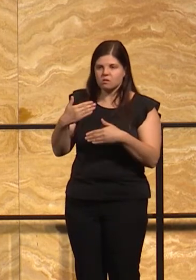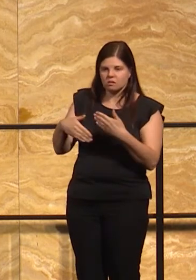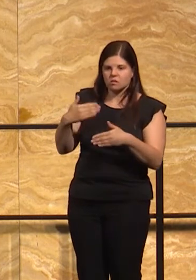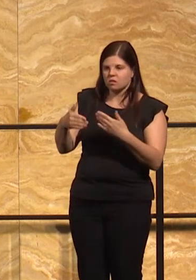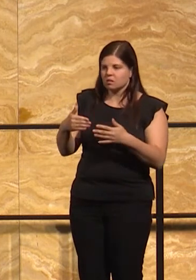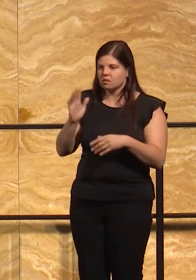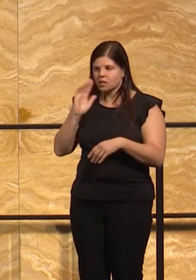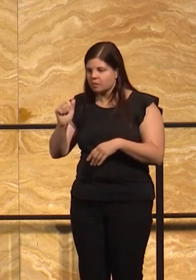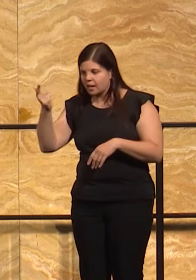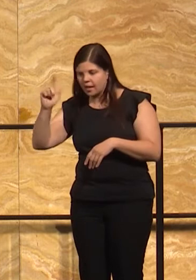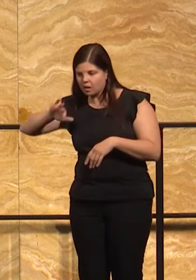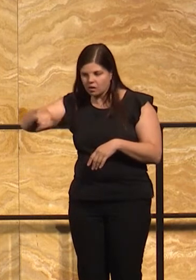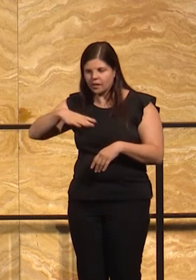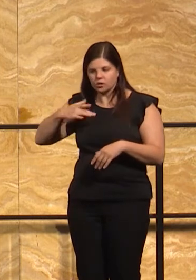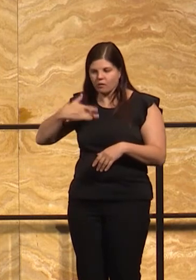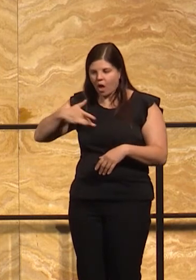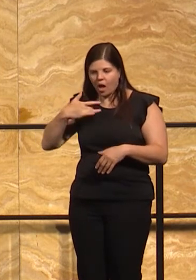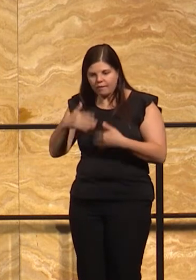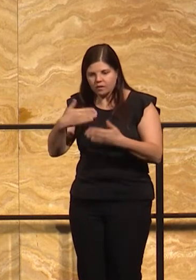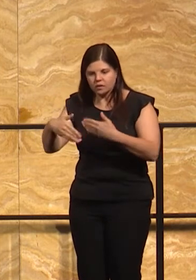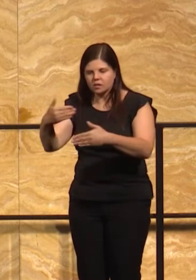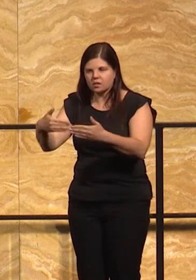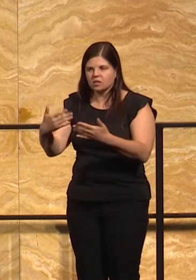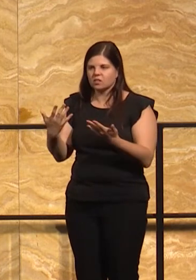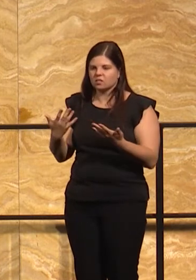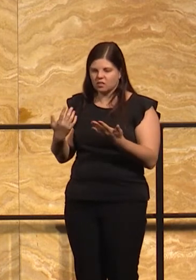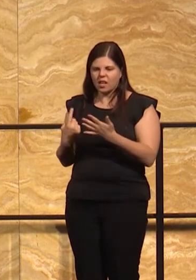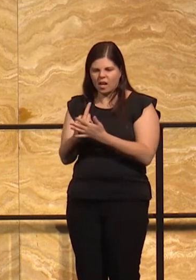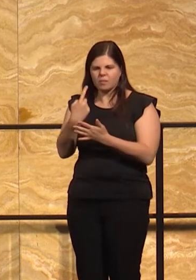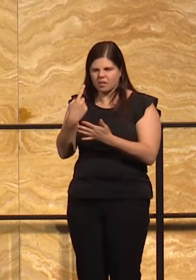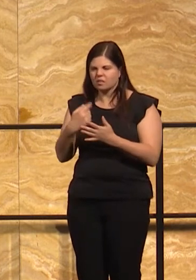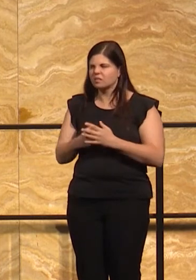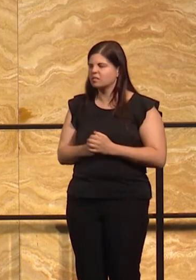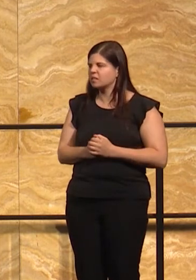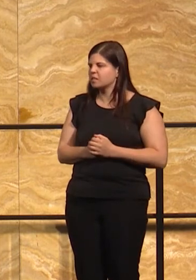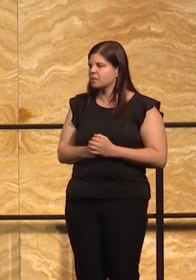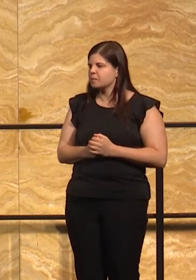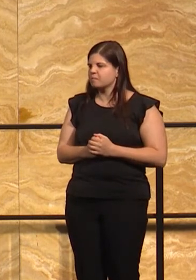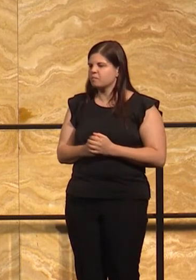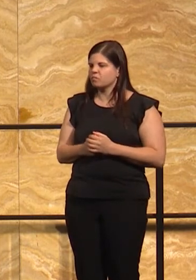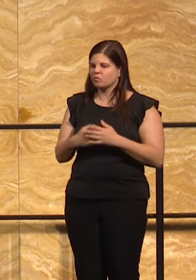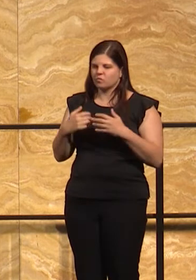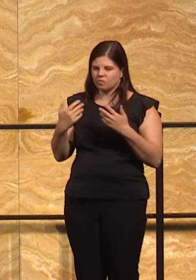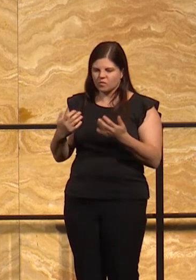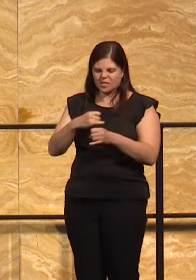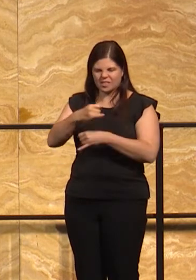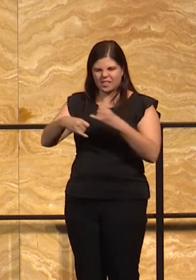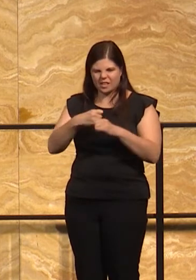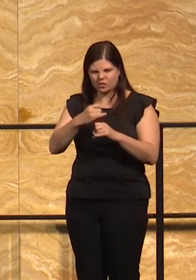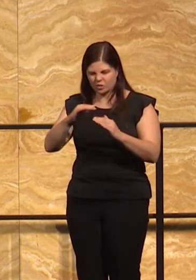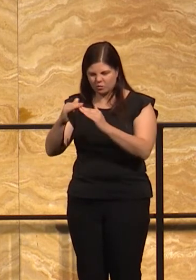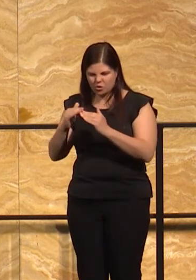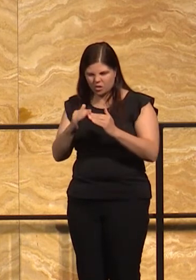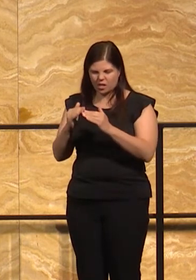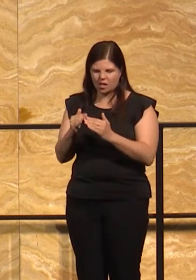and in spite of a less elegant and less well-meaning international community